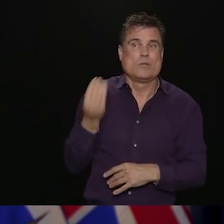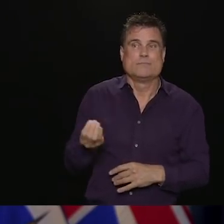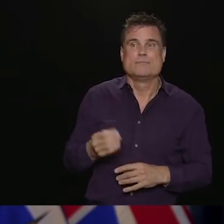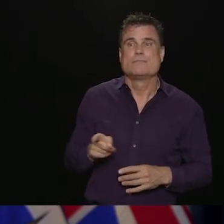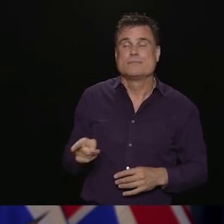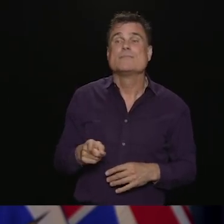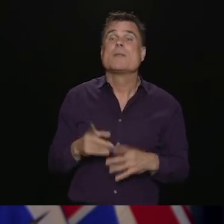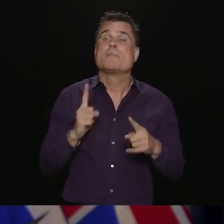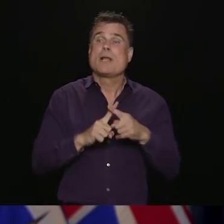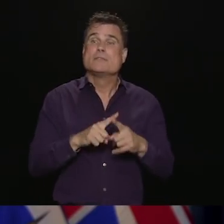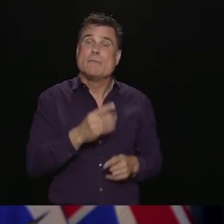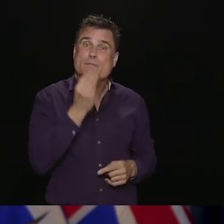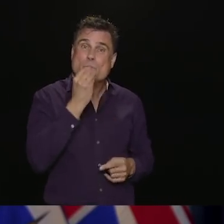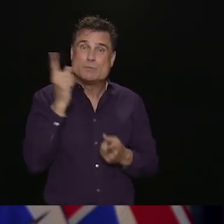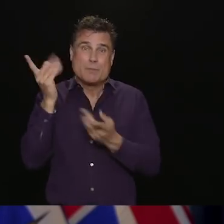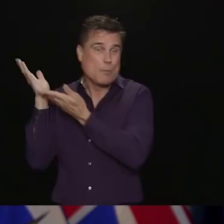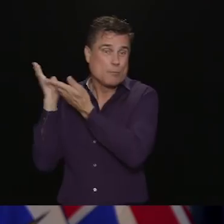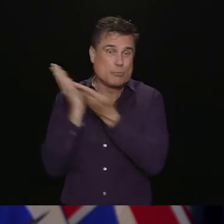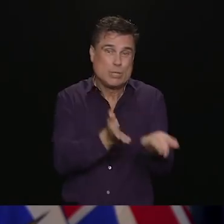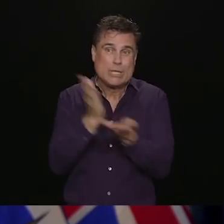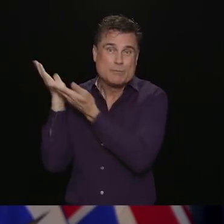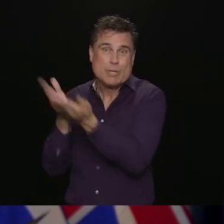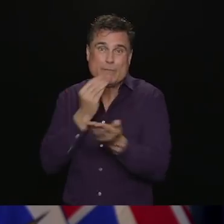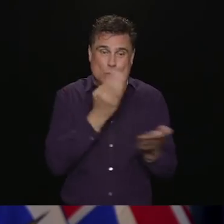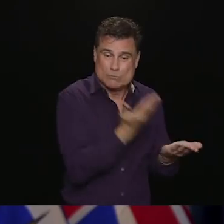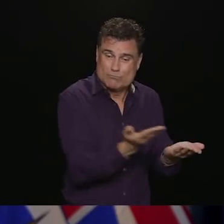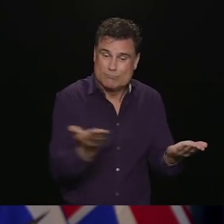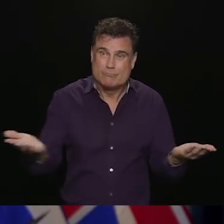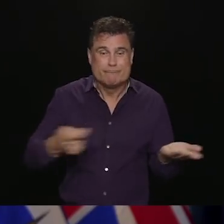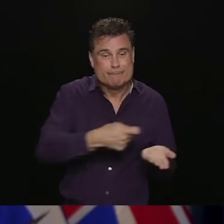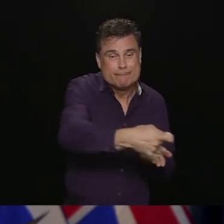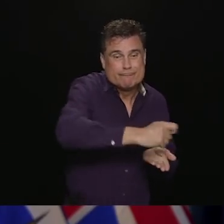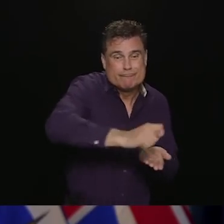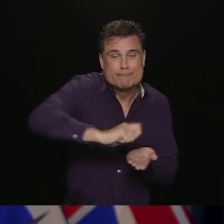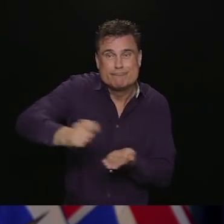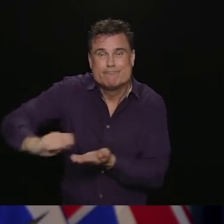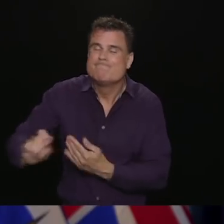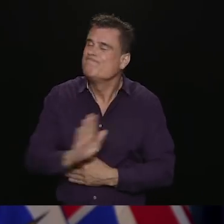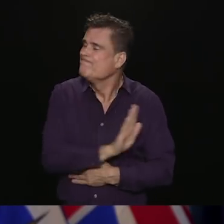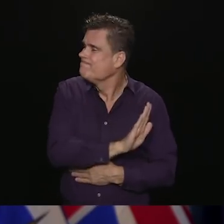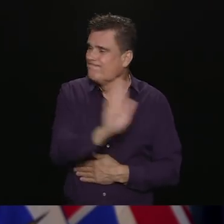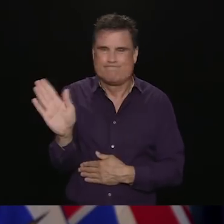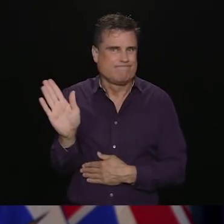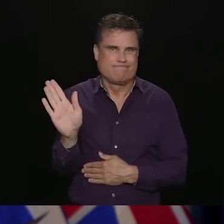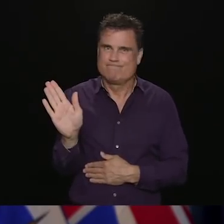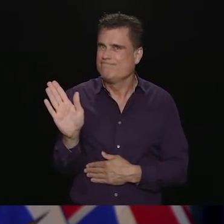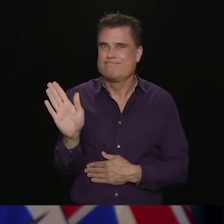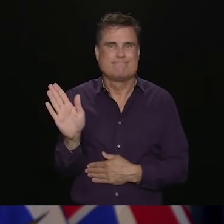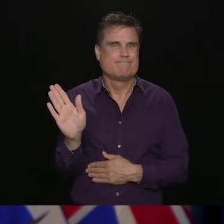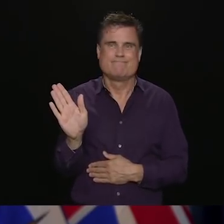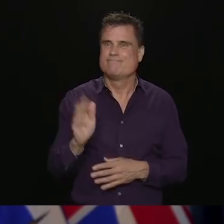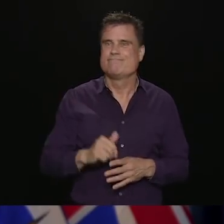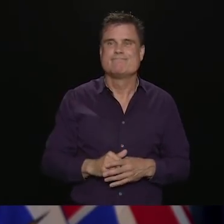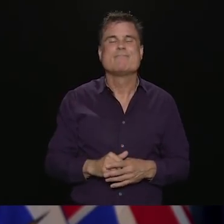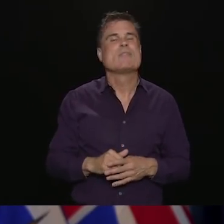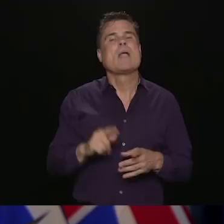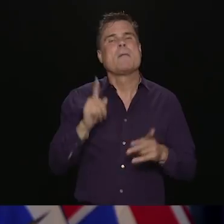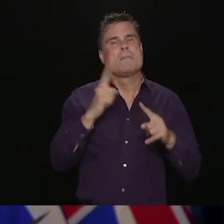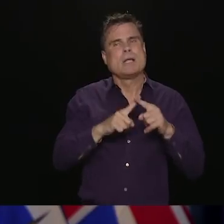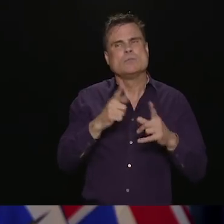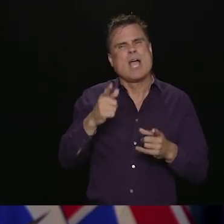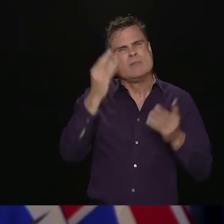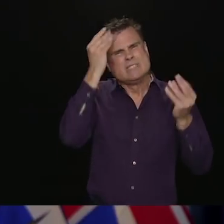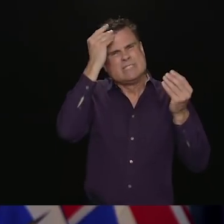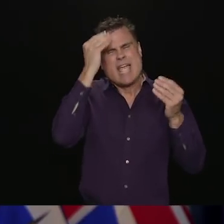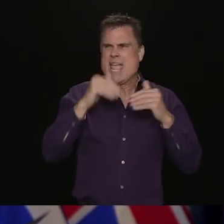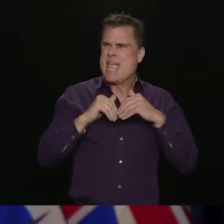virus. So single servings for people, doing it in a way that allows people to maintain that safe distance, both